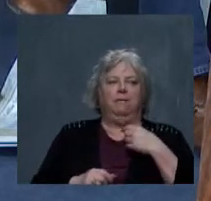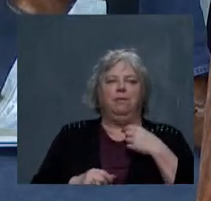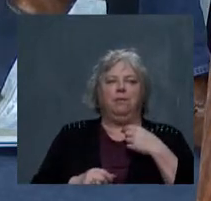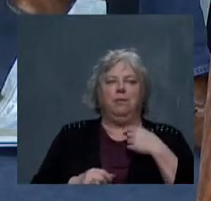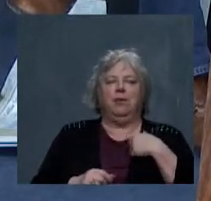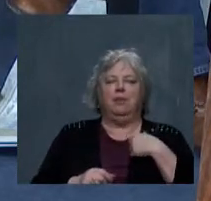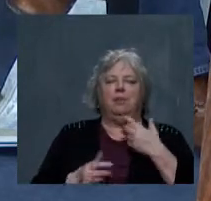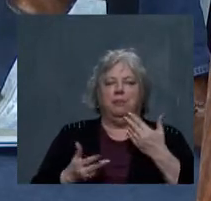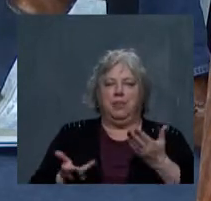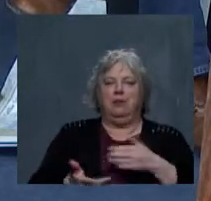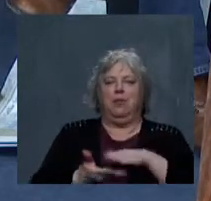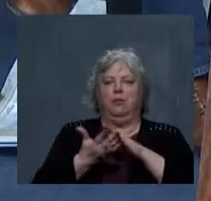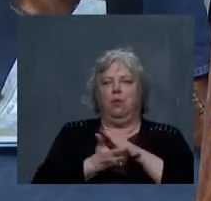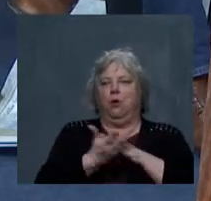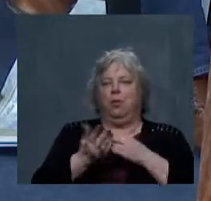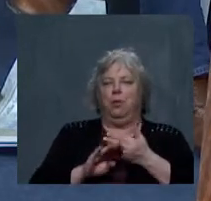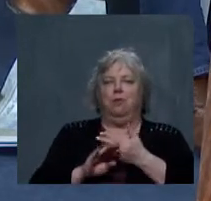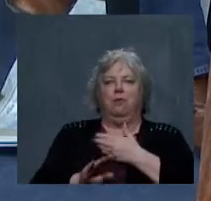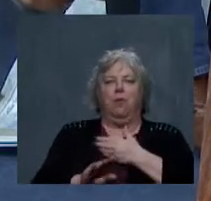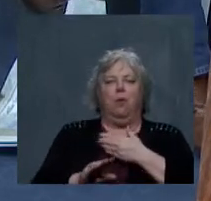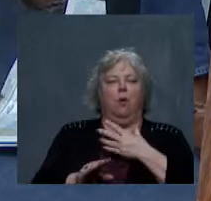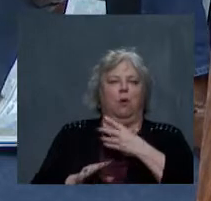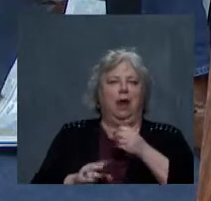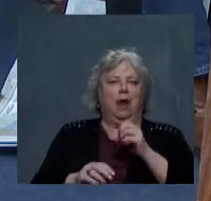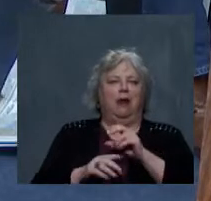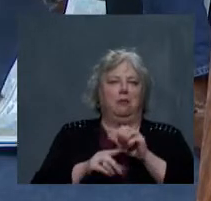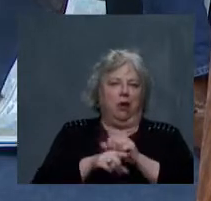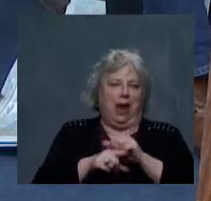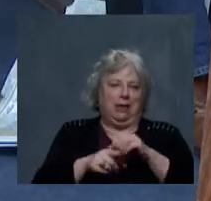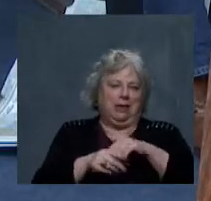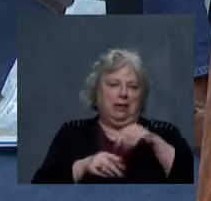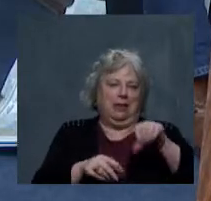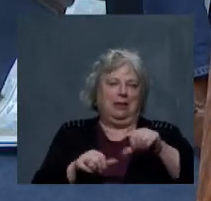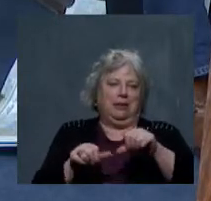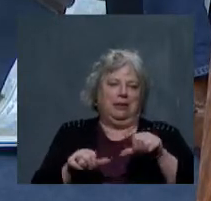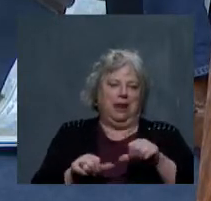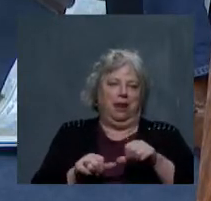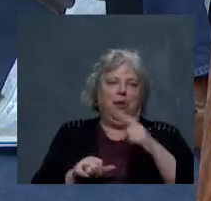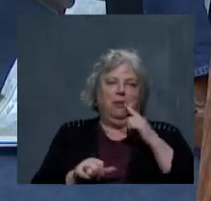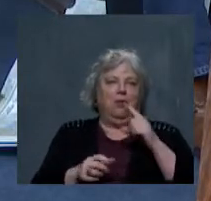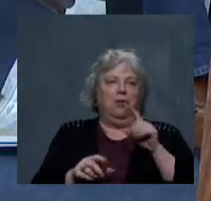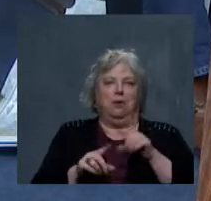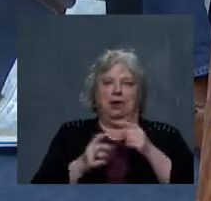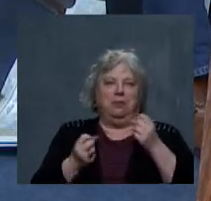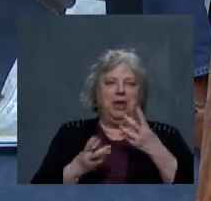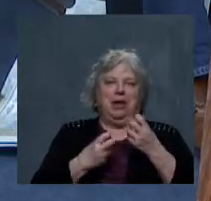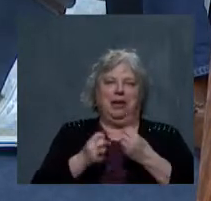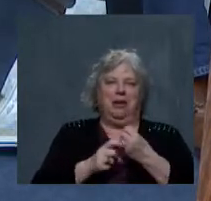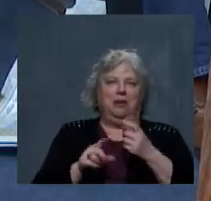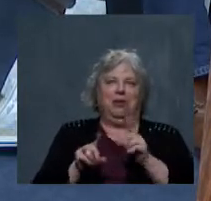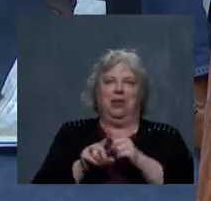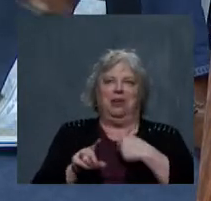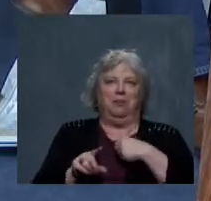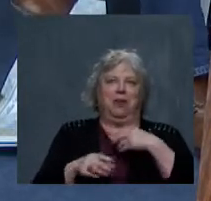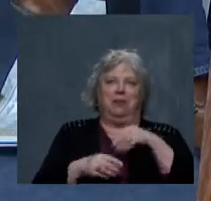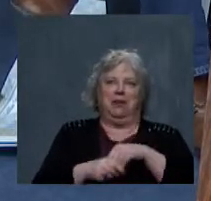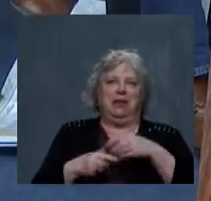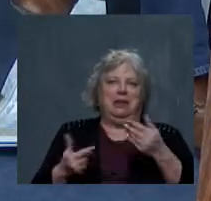a lot of years and practiced in this area for as many years as I've been in Little Rock, which is over